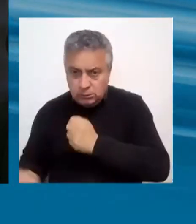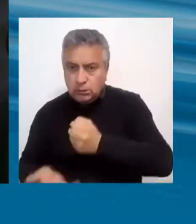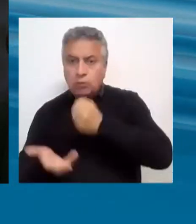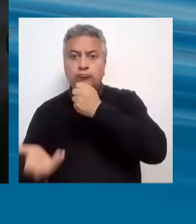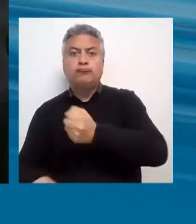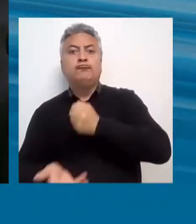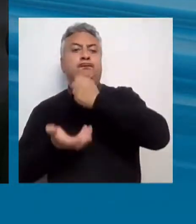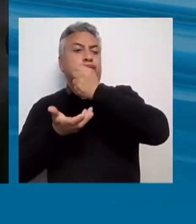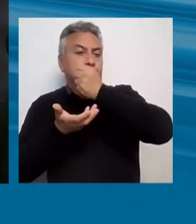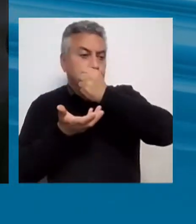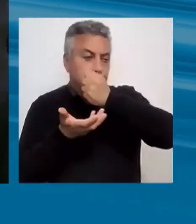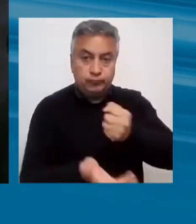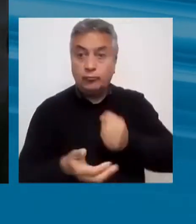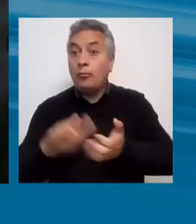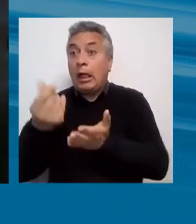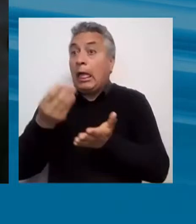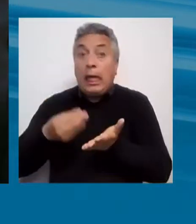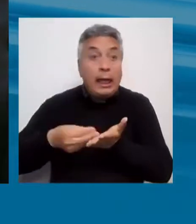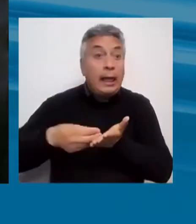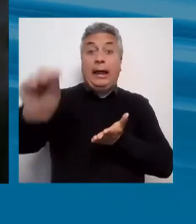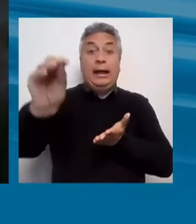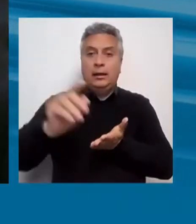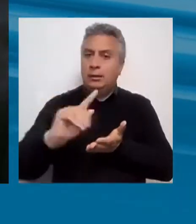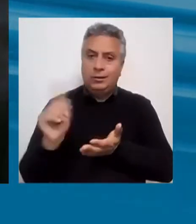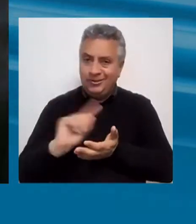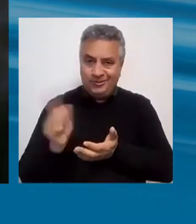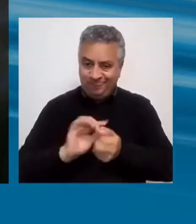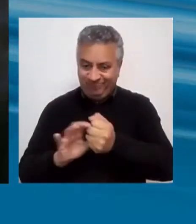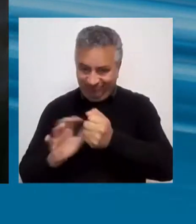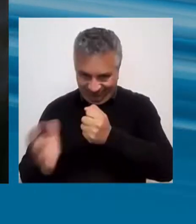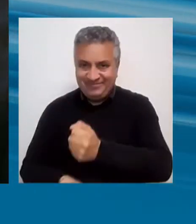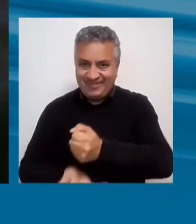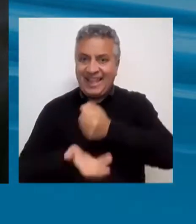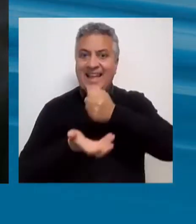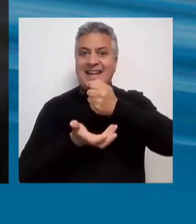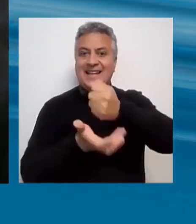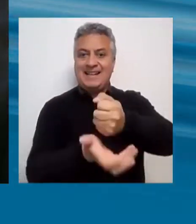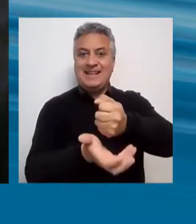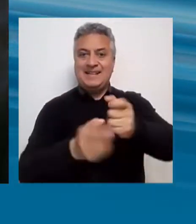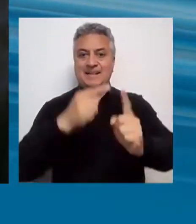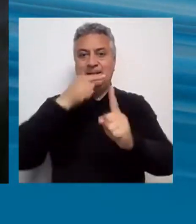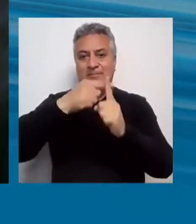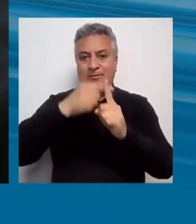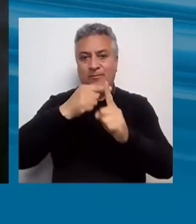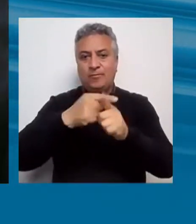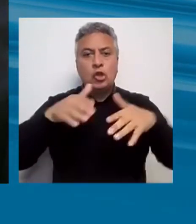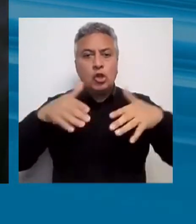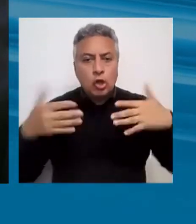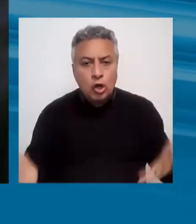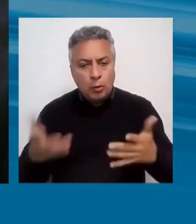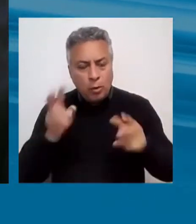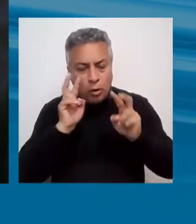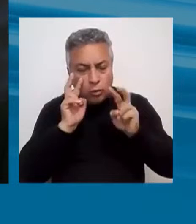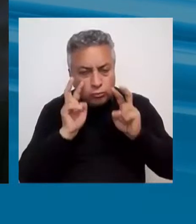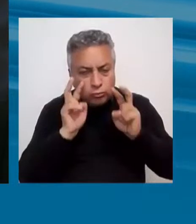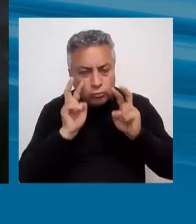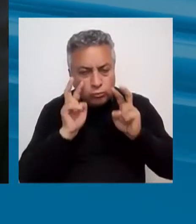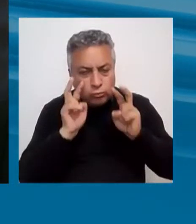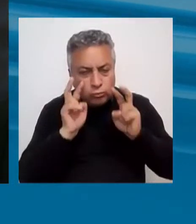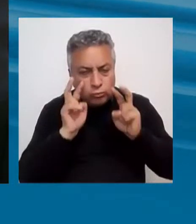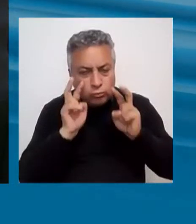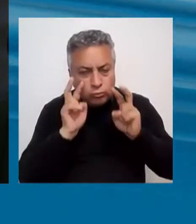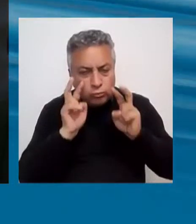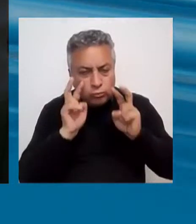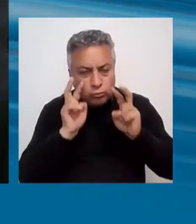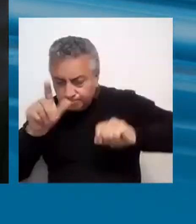invest. Social investments, that is, where, how, with whom, and when, and measuring it all the